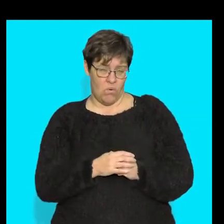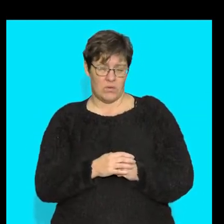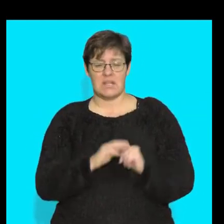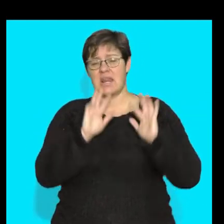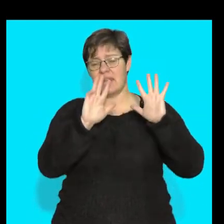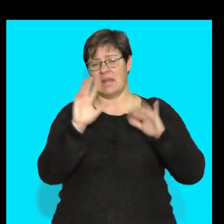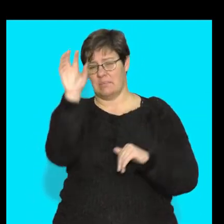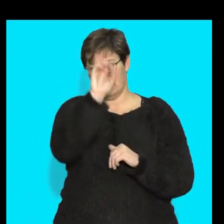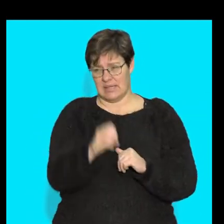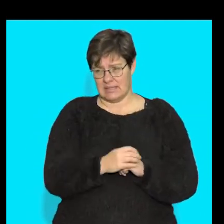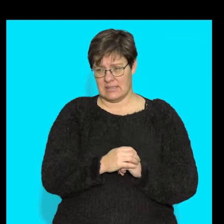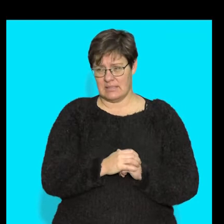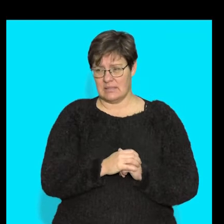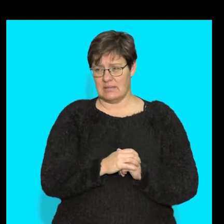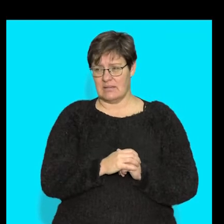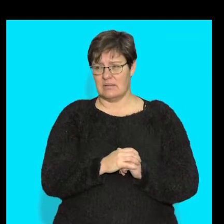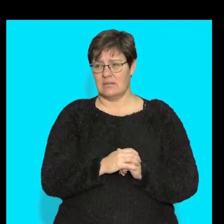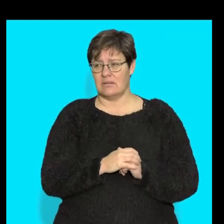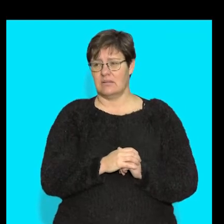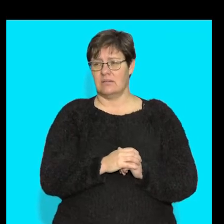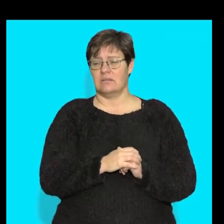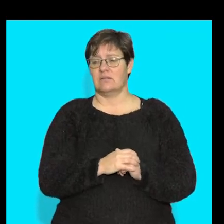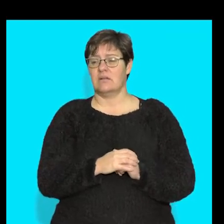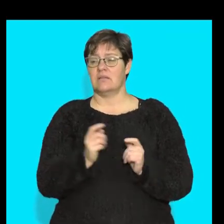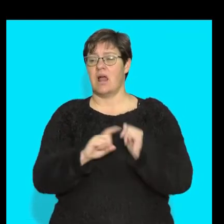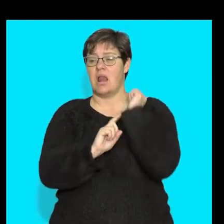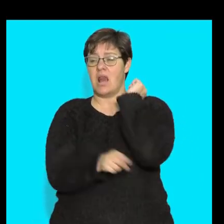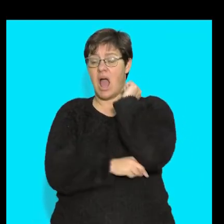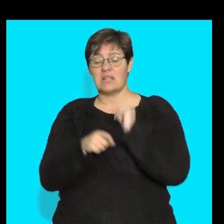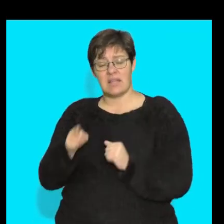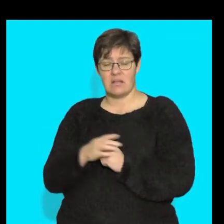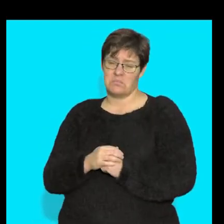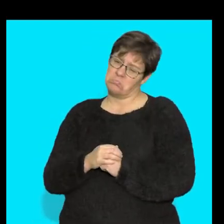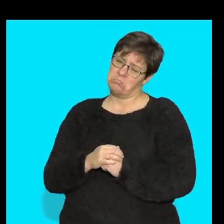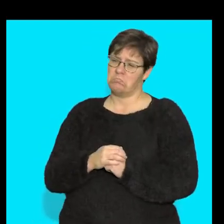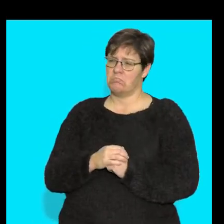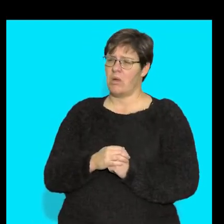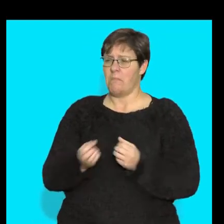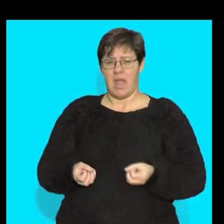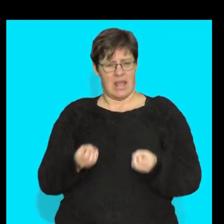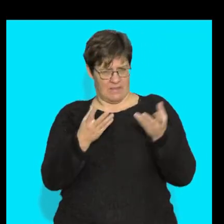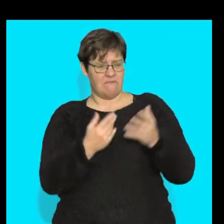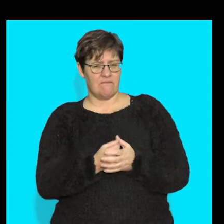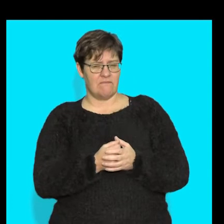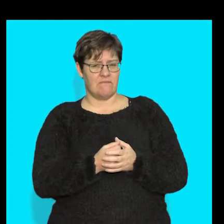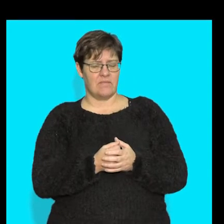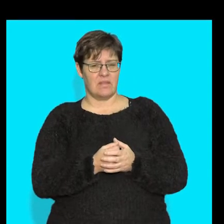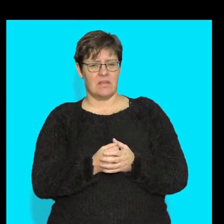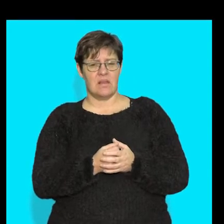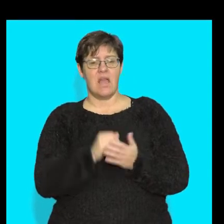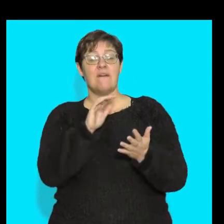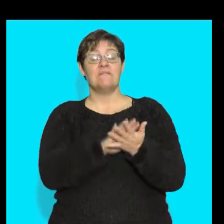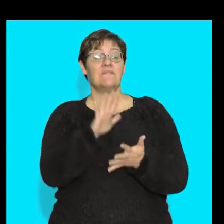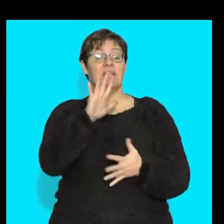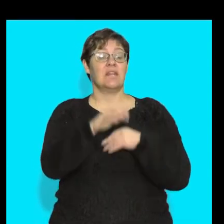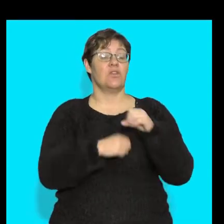0.5, which becomes 9%. The last bank says, hey, we can give it to you at 15